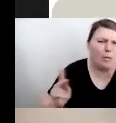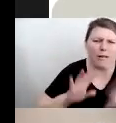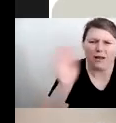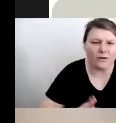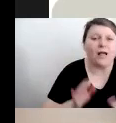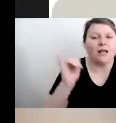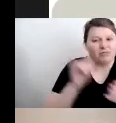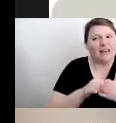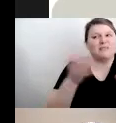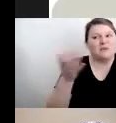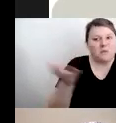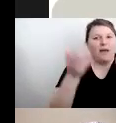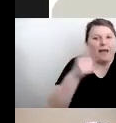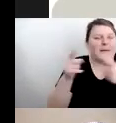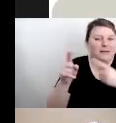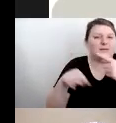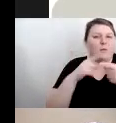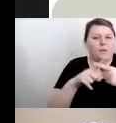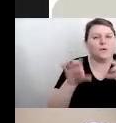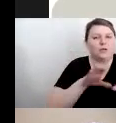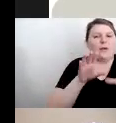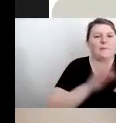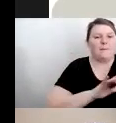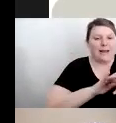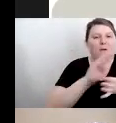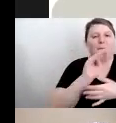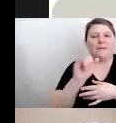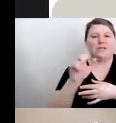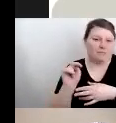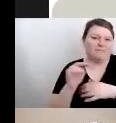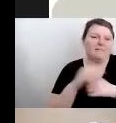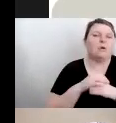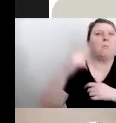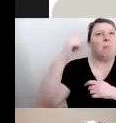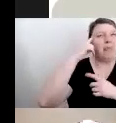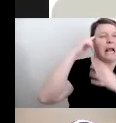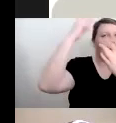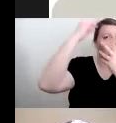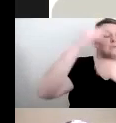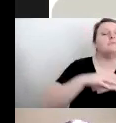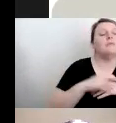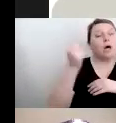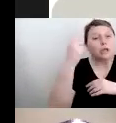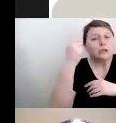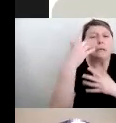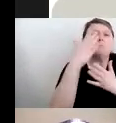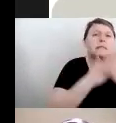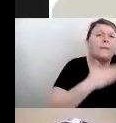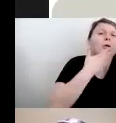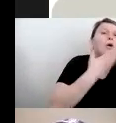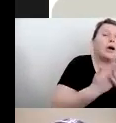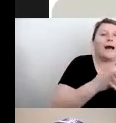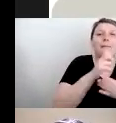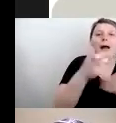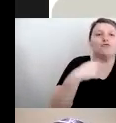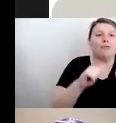essentially what we're doing when we do these medical missions. So it's just something to think about. There are certainly good medical missions. I'm not trying to denigrate all of